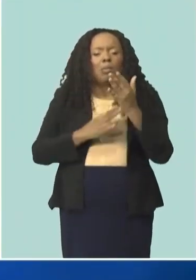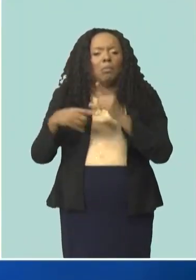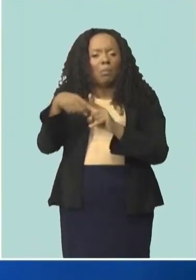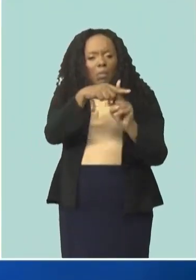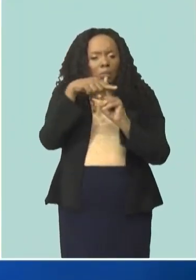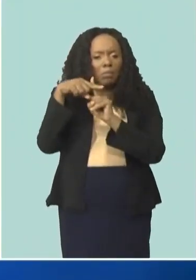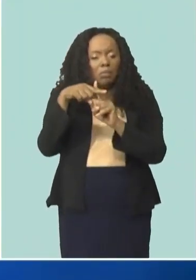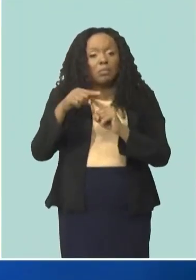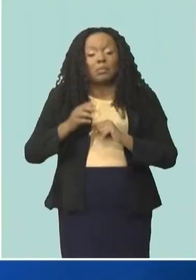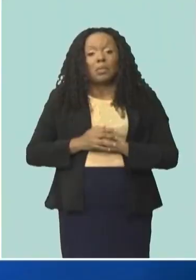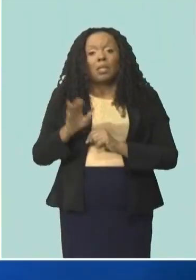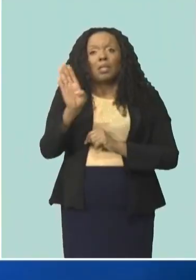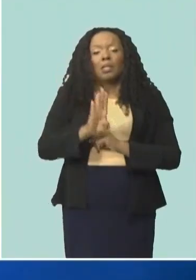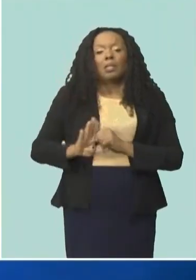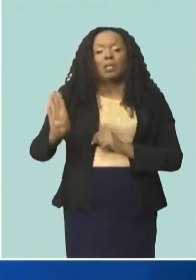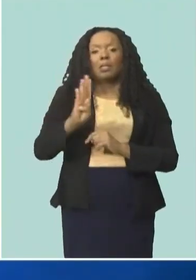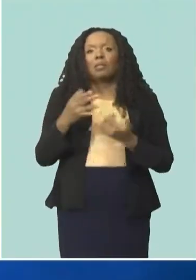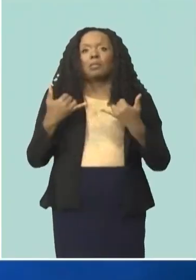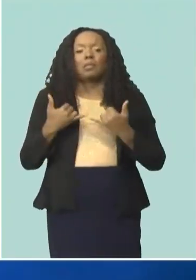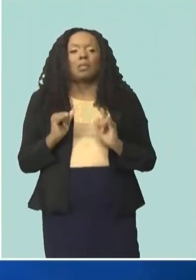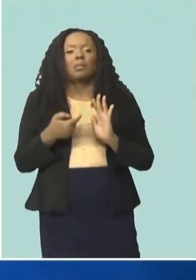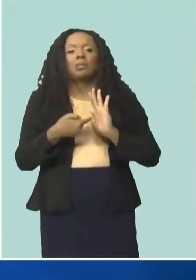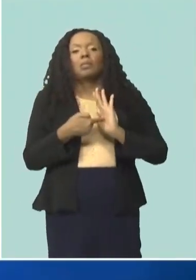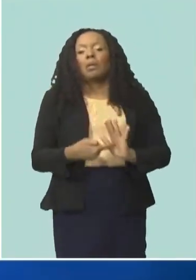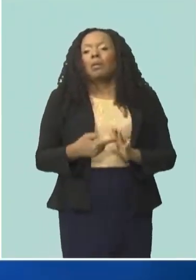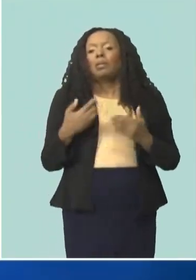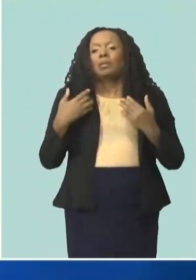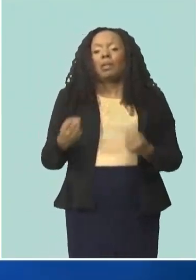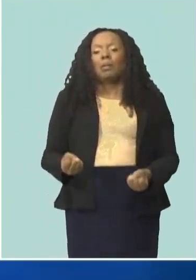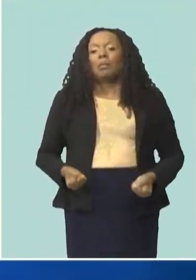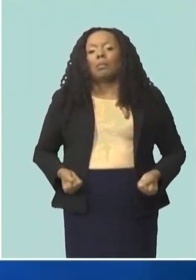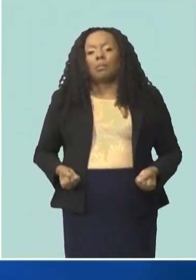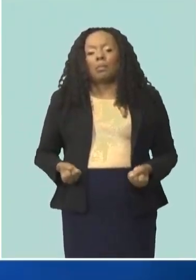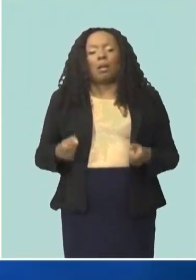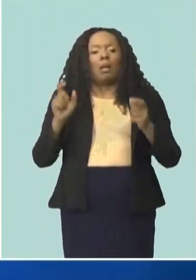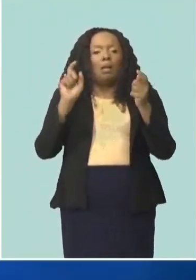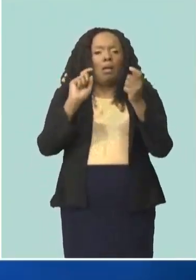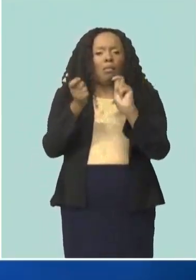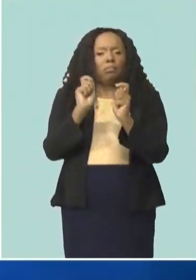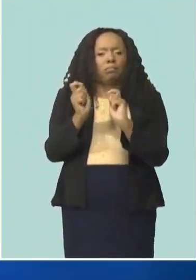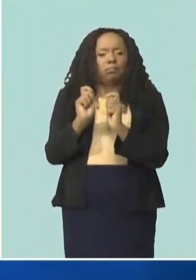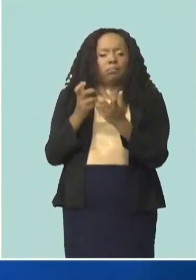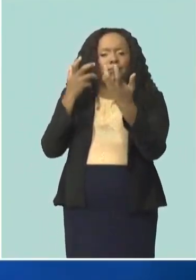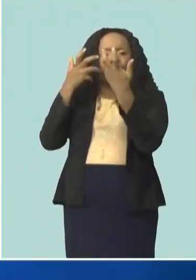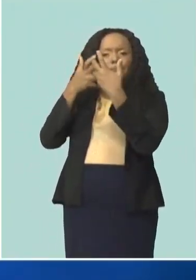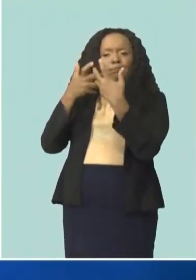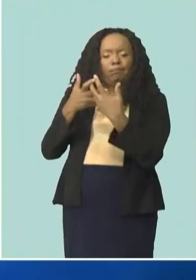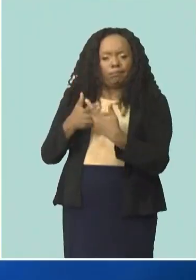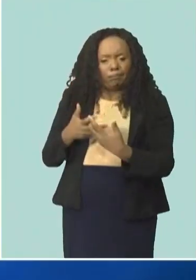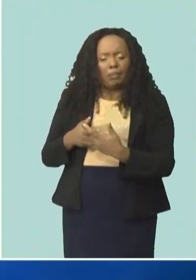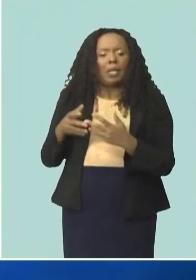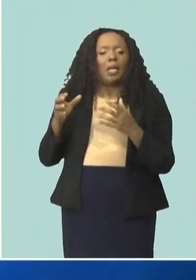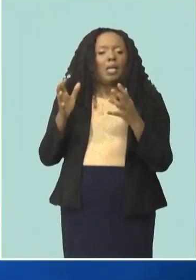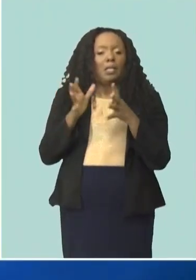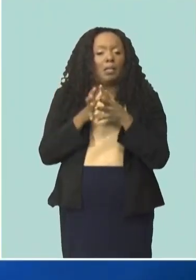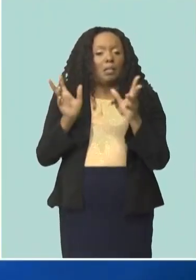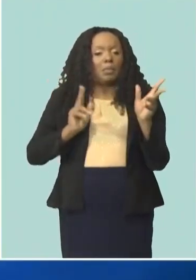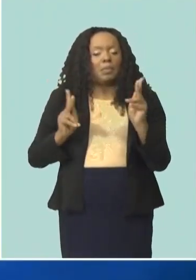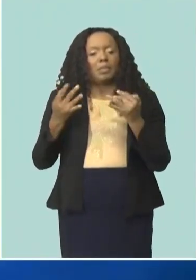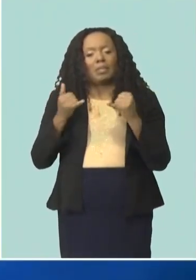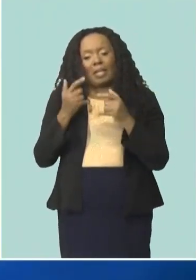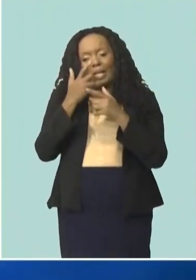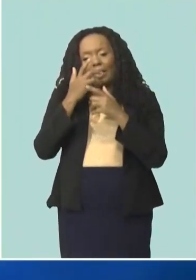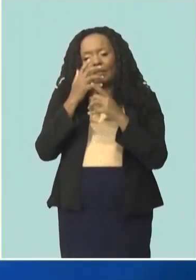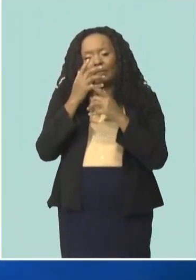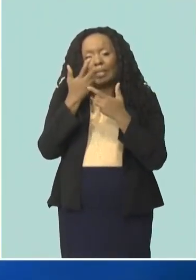that Destination Barbados continues to demonstrate resilience, adaptability, and strong market appeal. Trevor